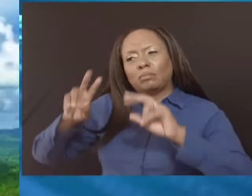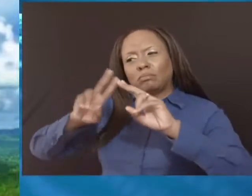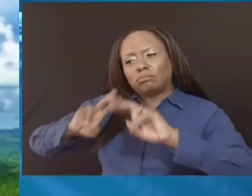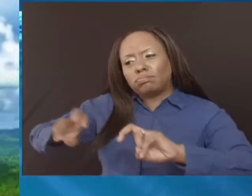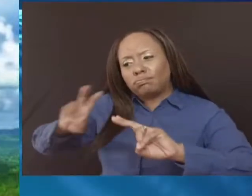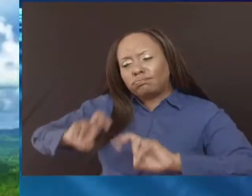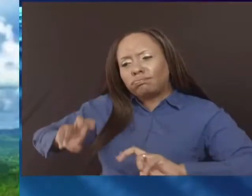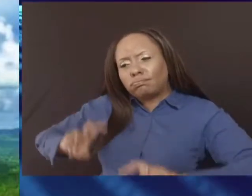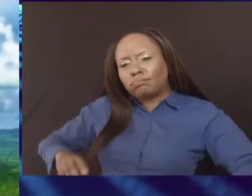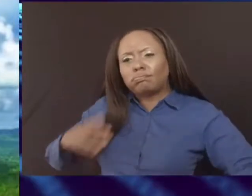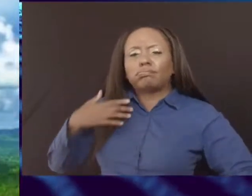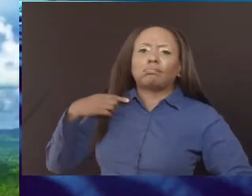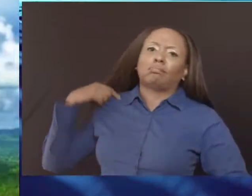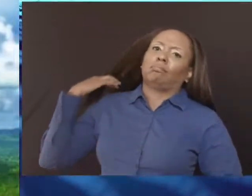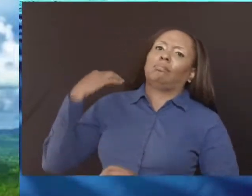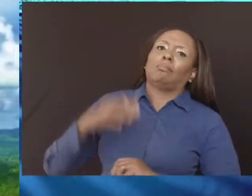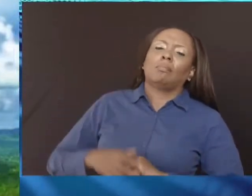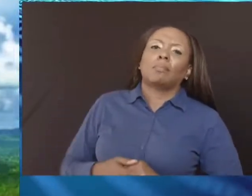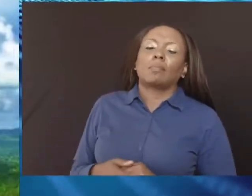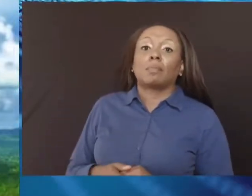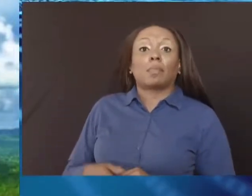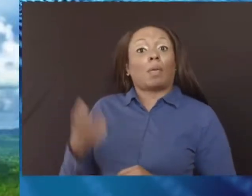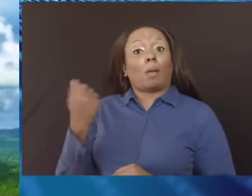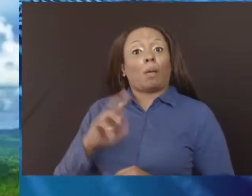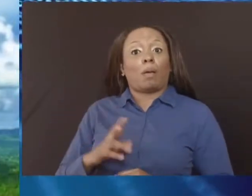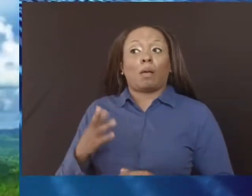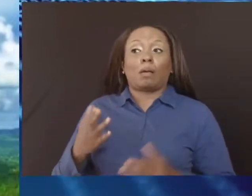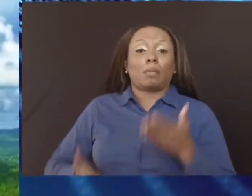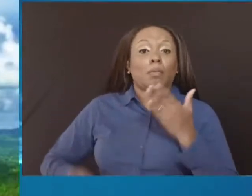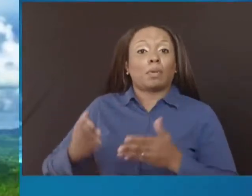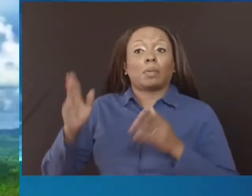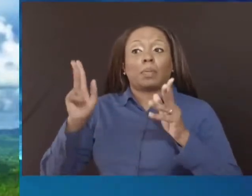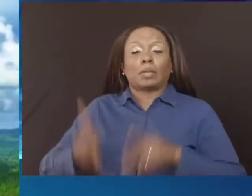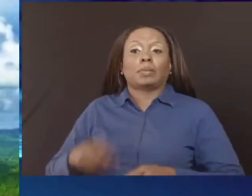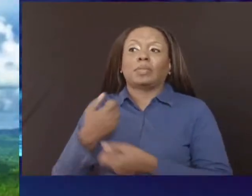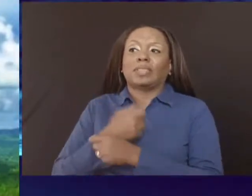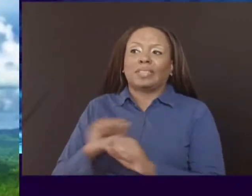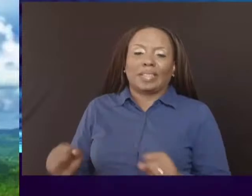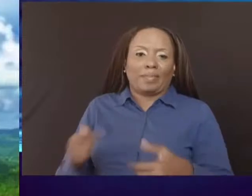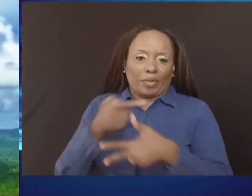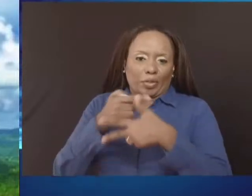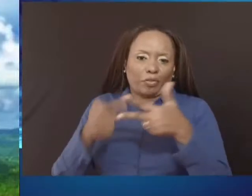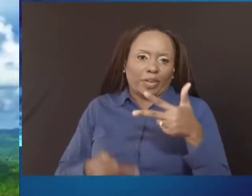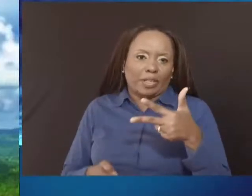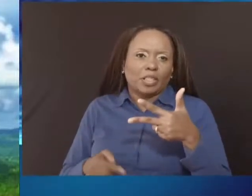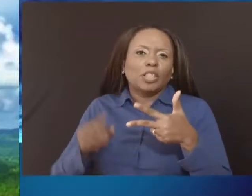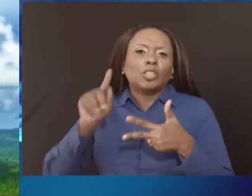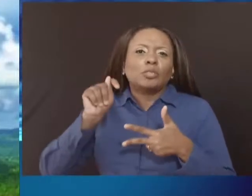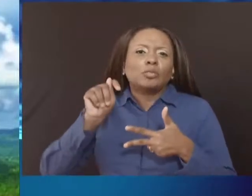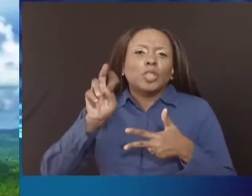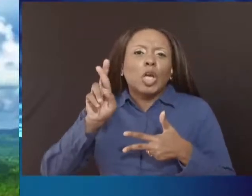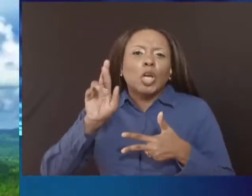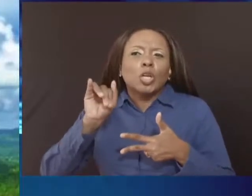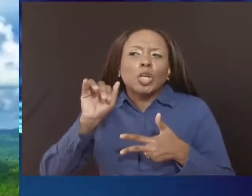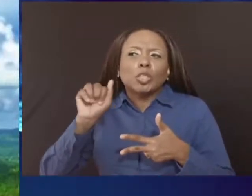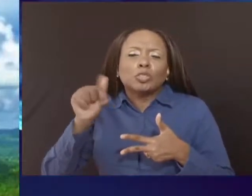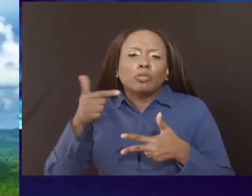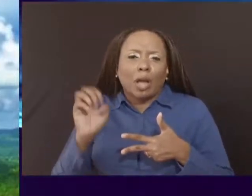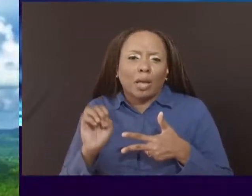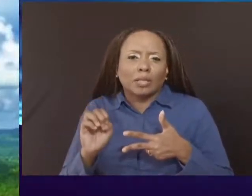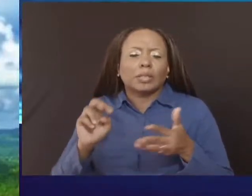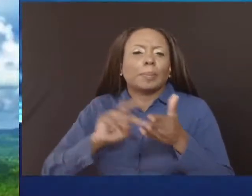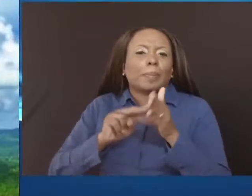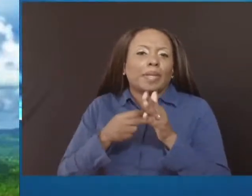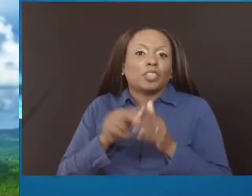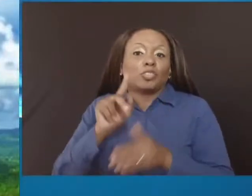for intervention in terms of formal assessment, or some person who's safe. So we have as I said, a red light, green light